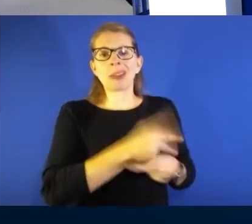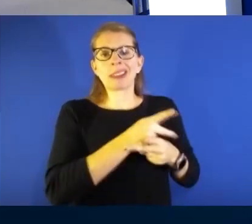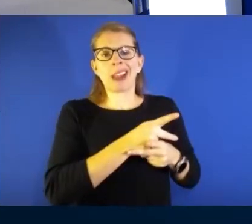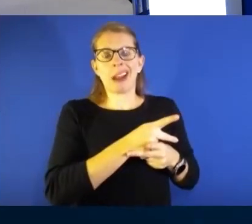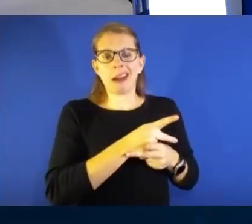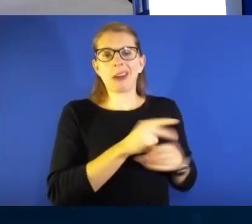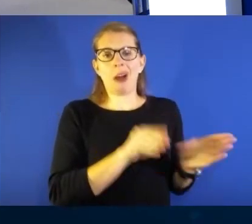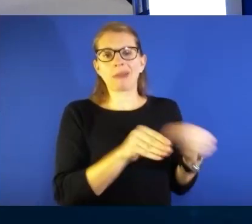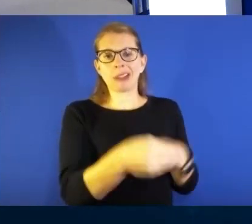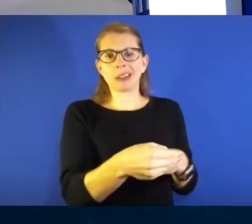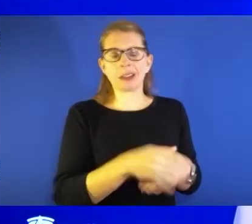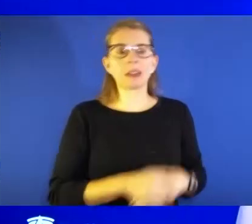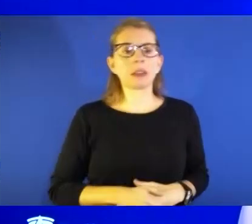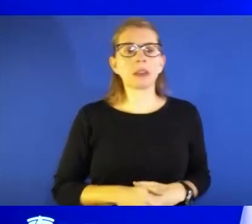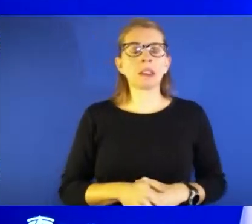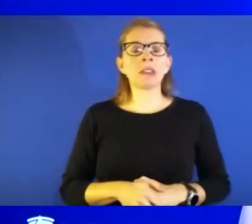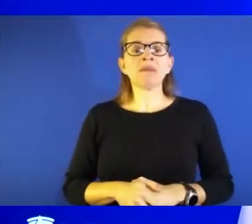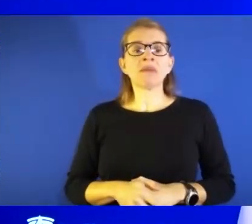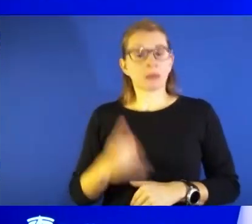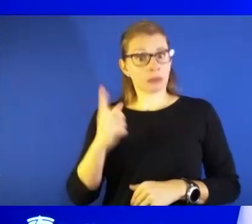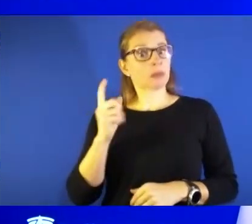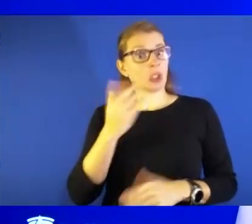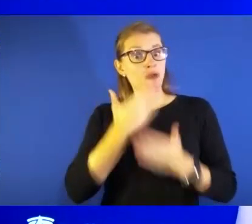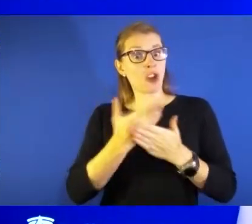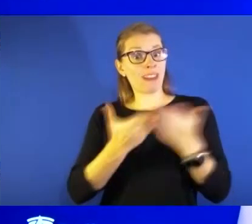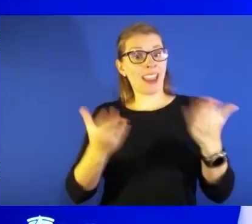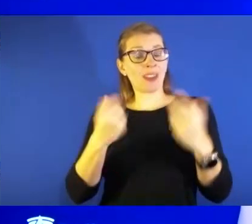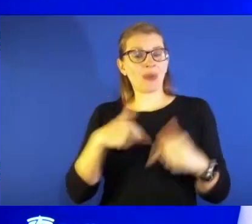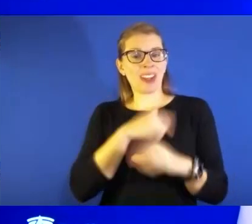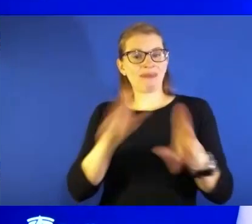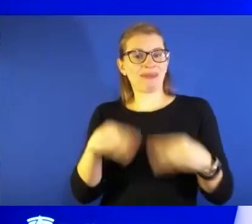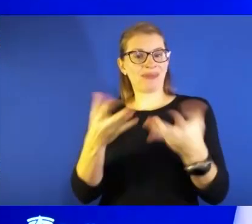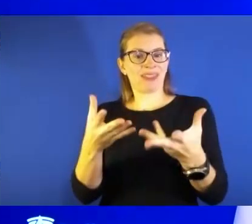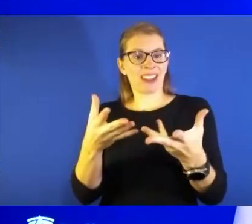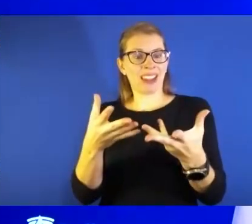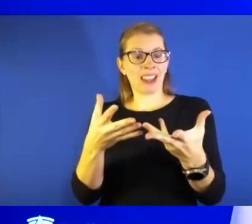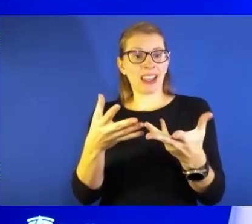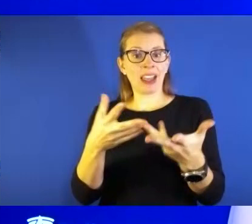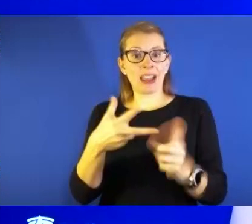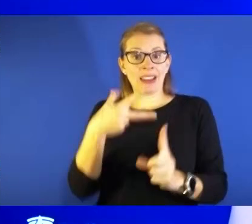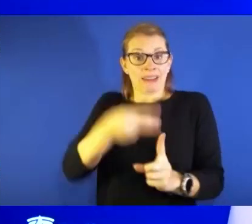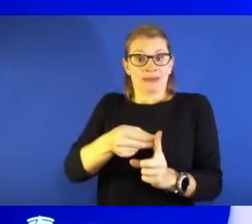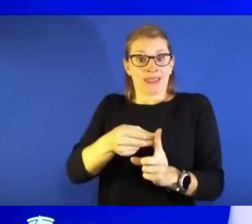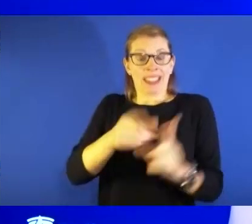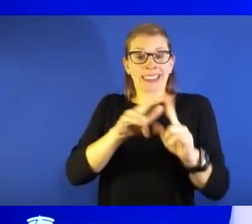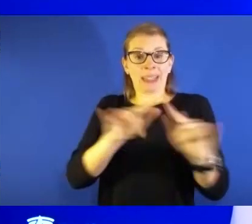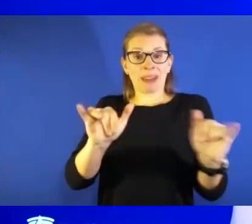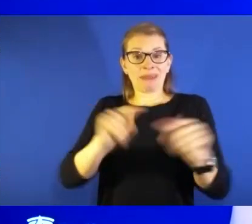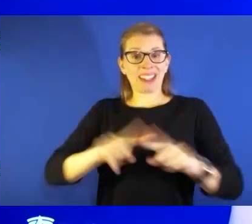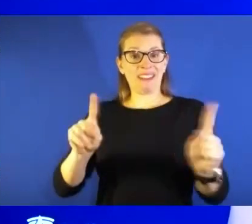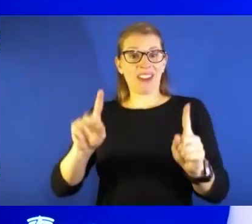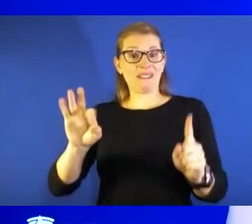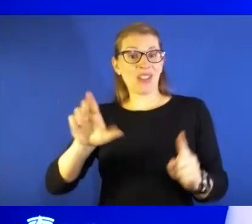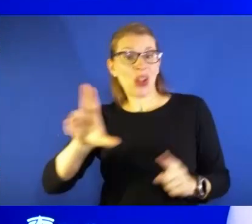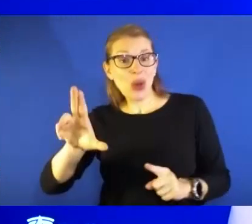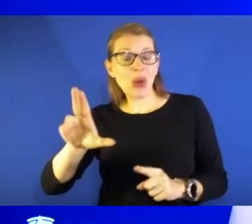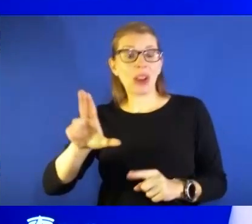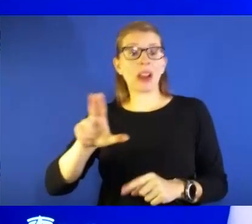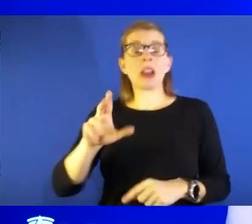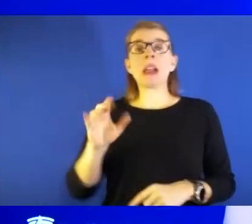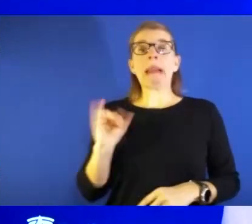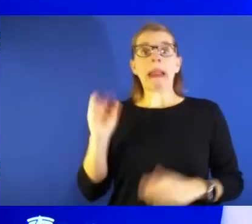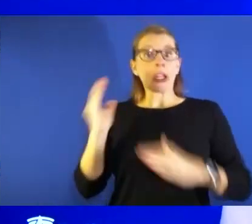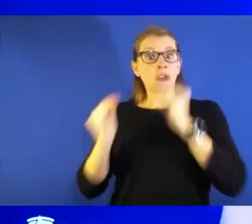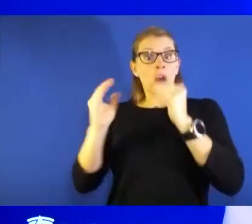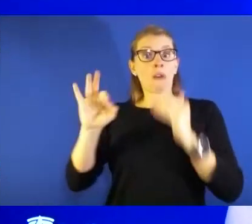the good thing is we can give these vaccines with other vaccines at the same visit. So for adults, that includes things like influenza,